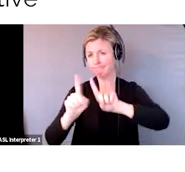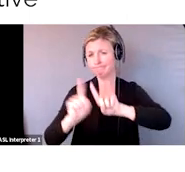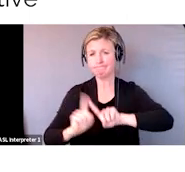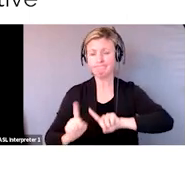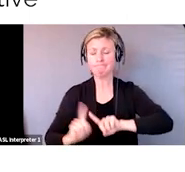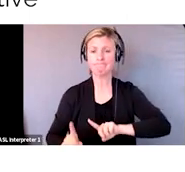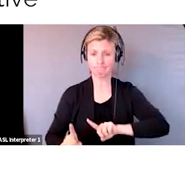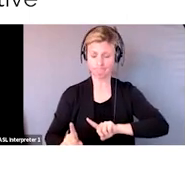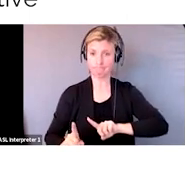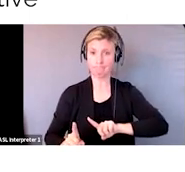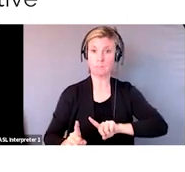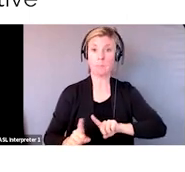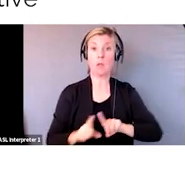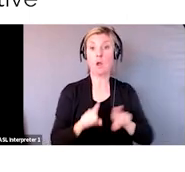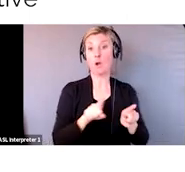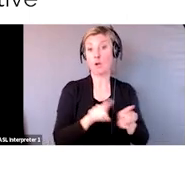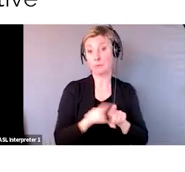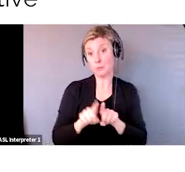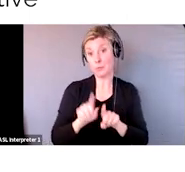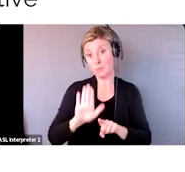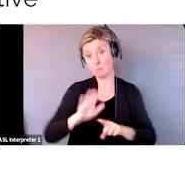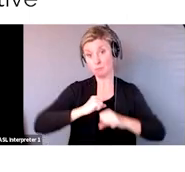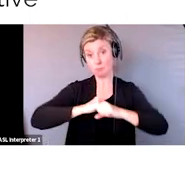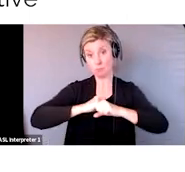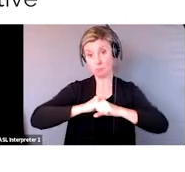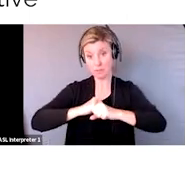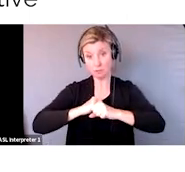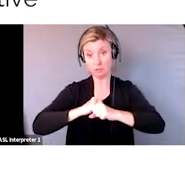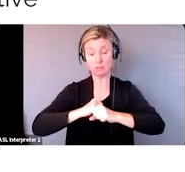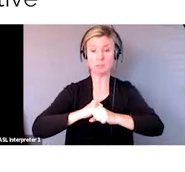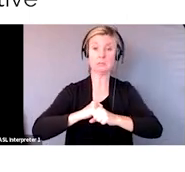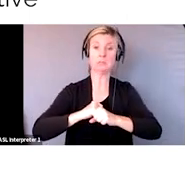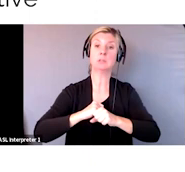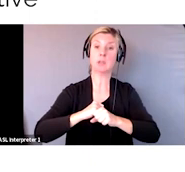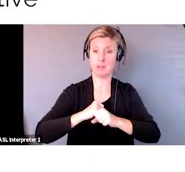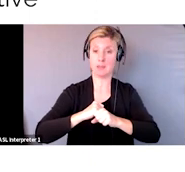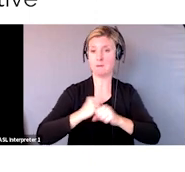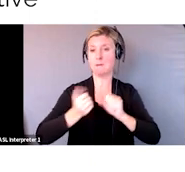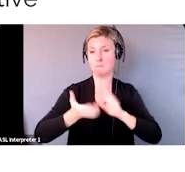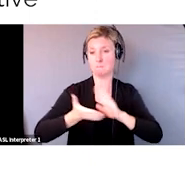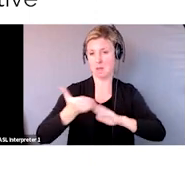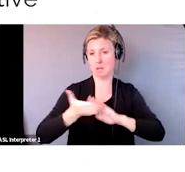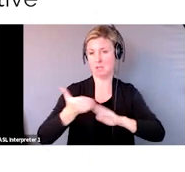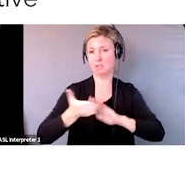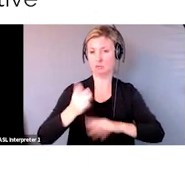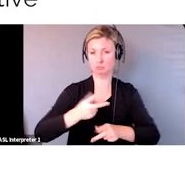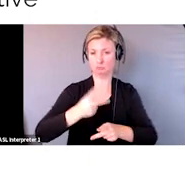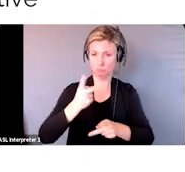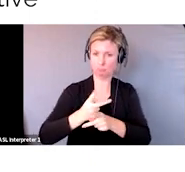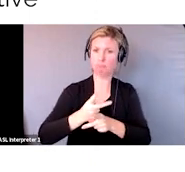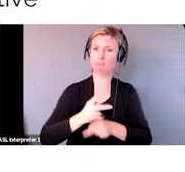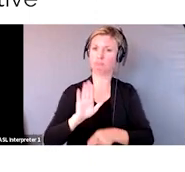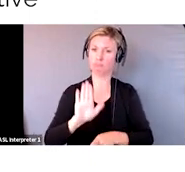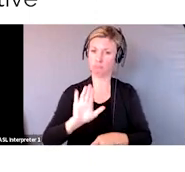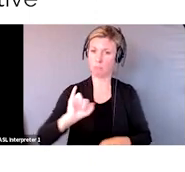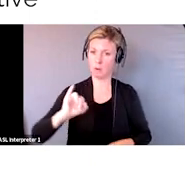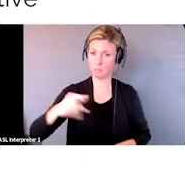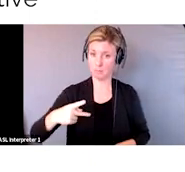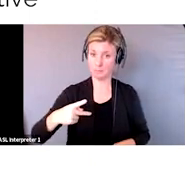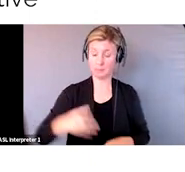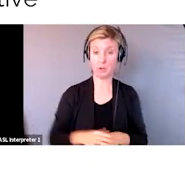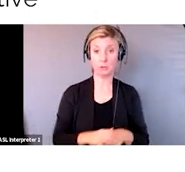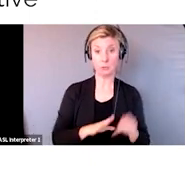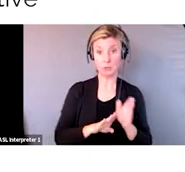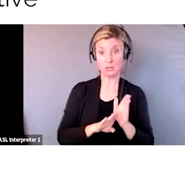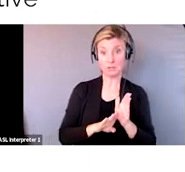And as well as your protection and maintenance of your IP. So your development phase